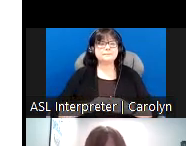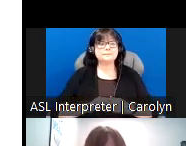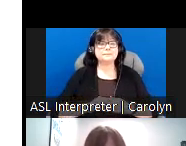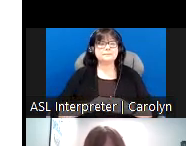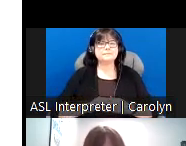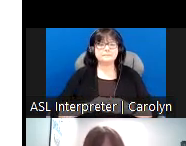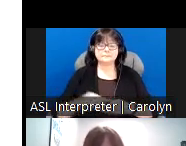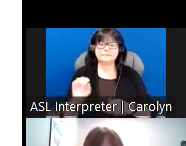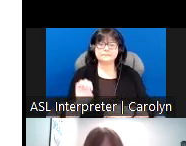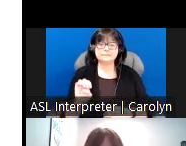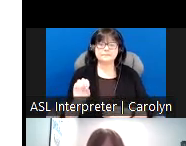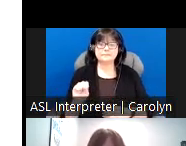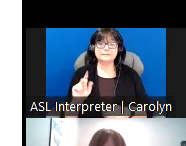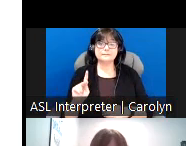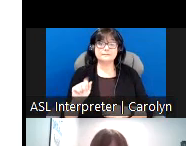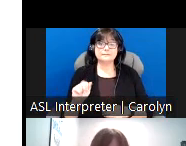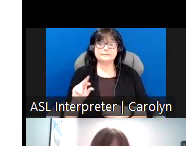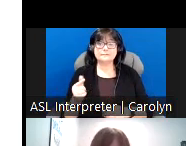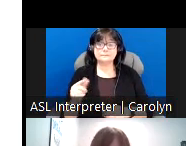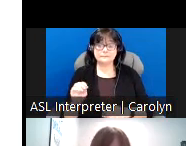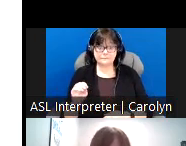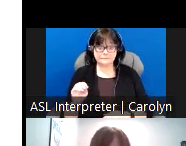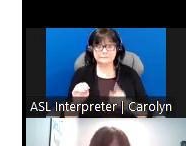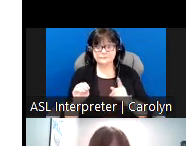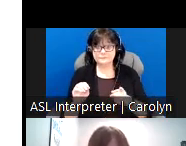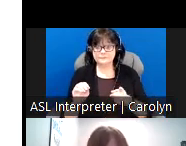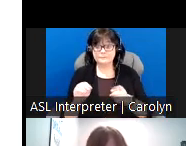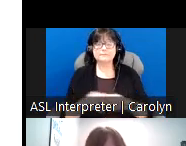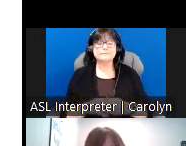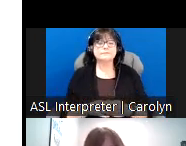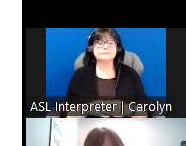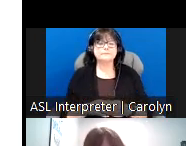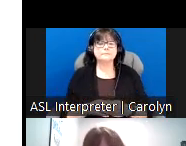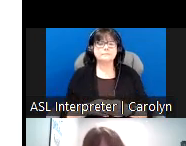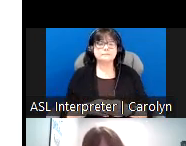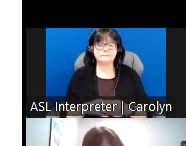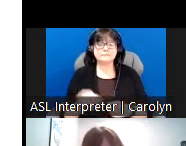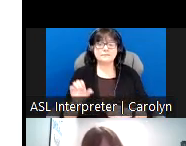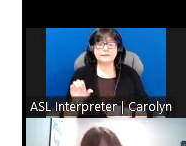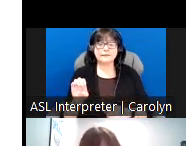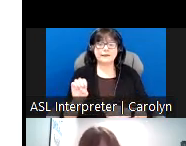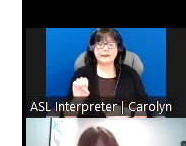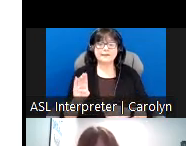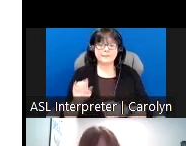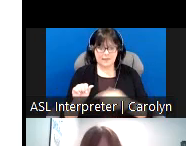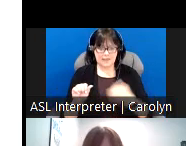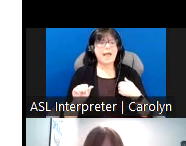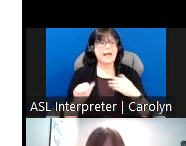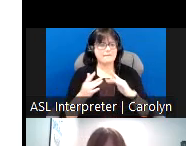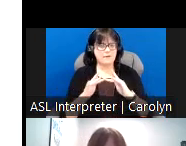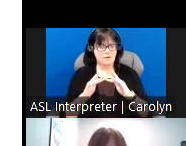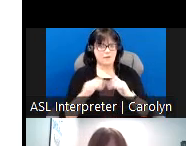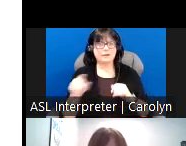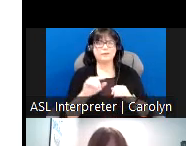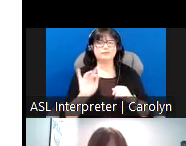So the ESCAR-Go is again a tool that you can find online at KESPA. I've put the link there, so you can